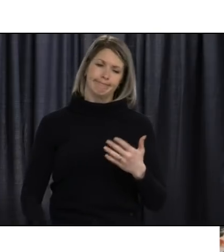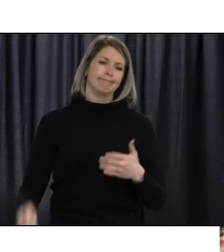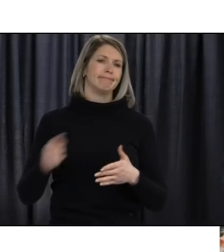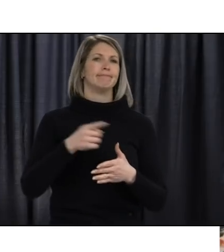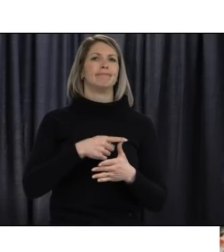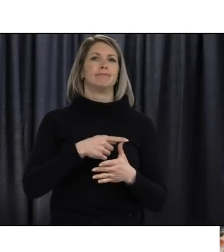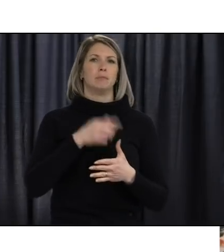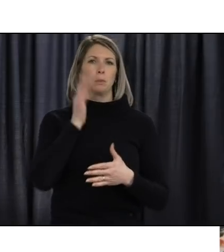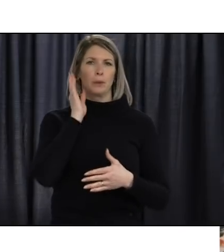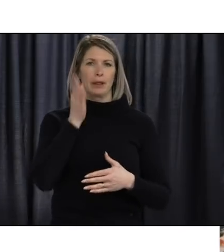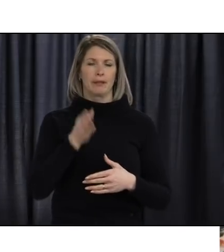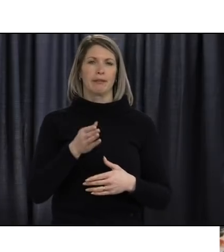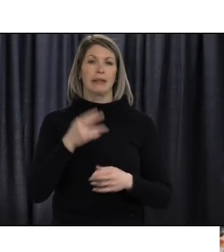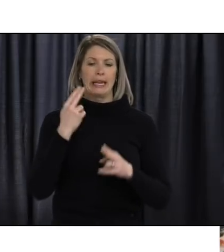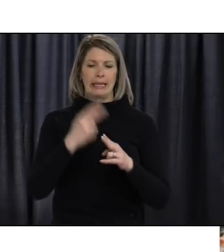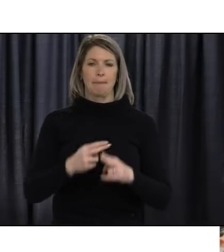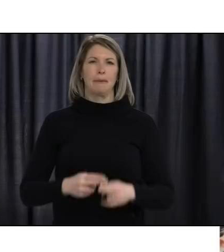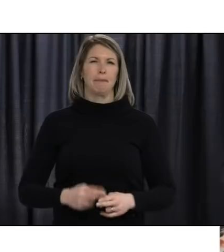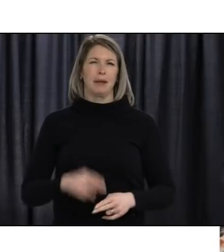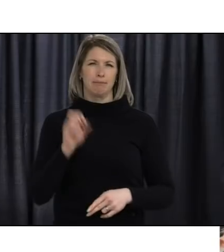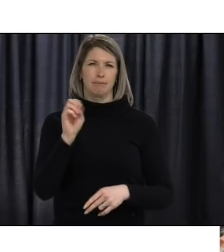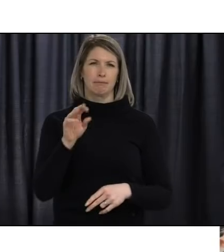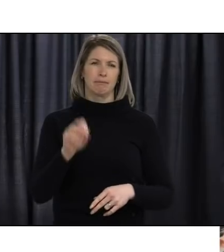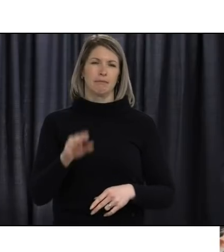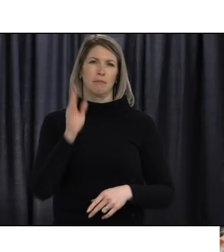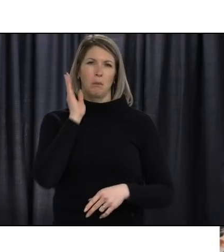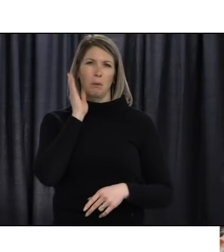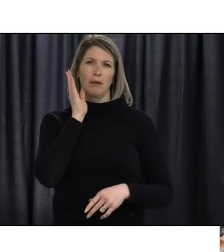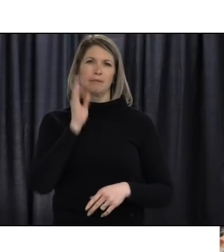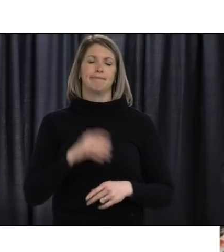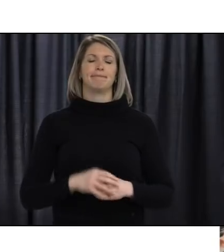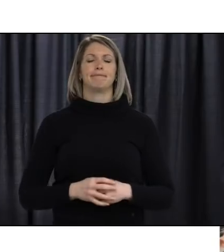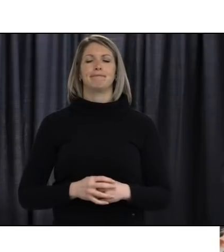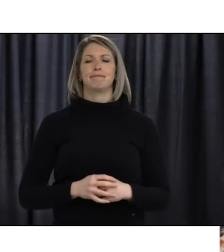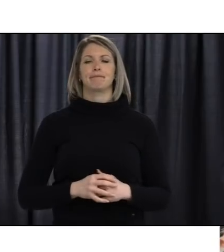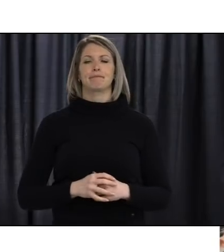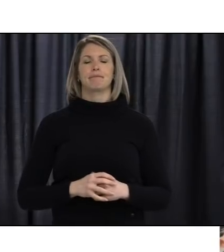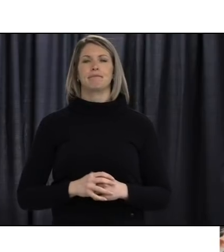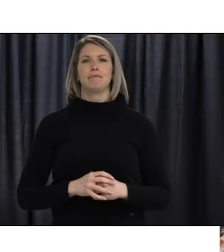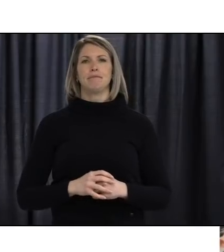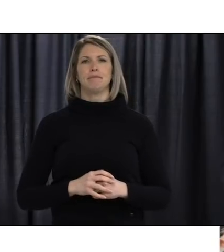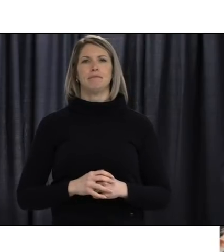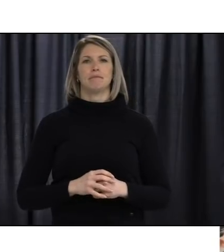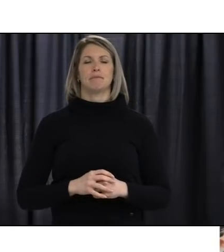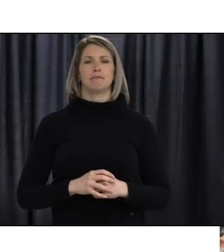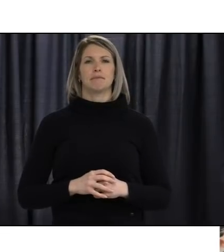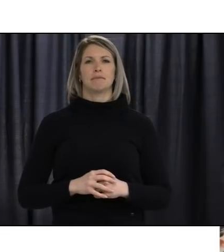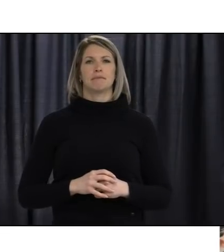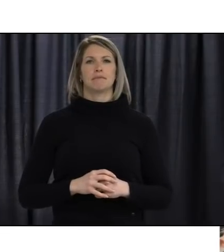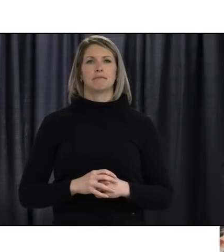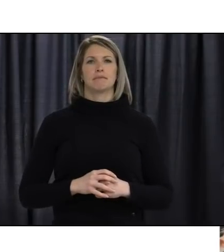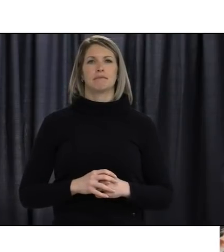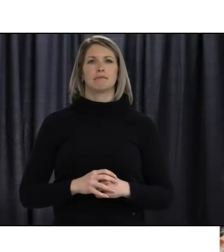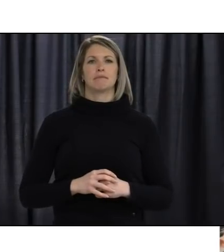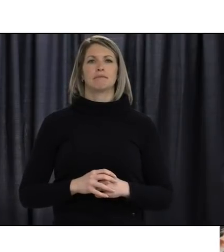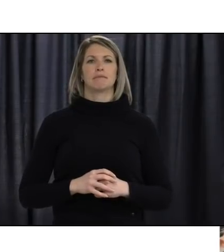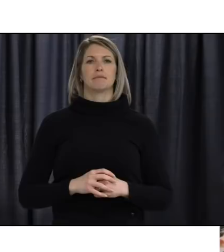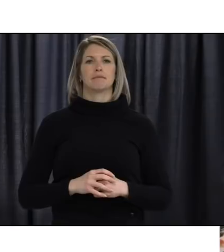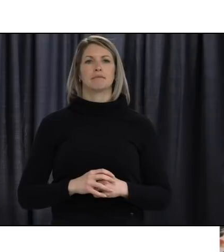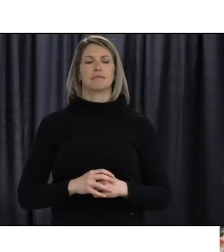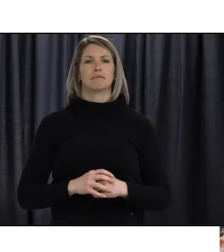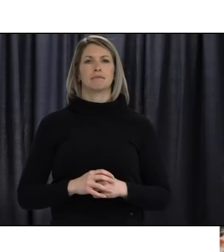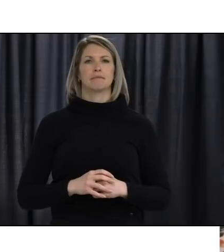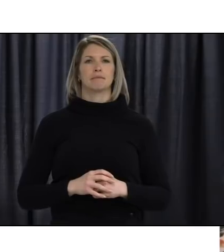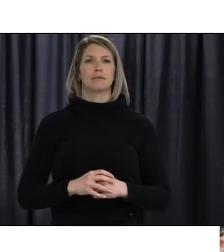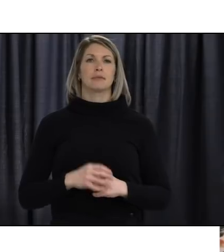call on each reporter by name to ask questions. Please do not press *1 until your name has been called. Following this, should time